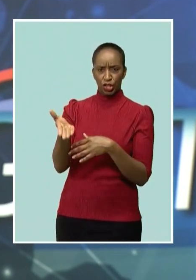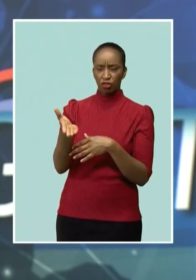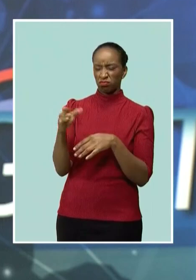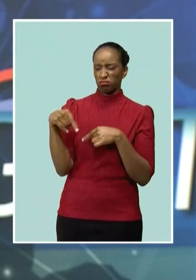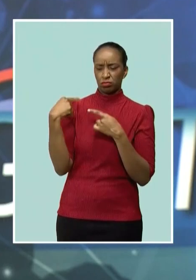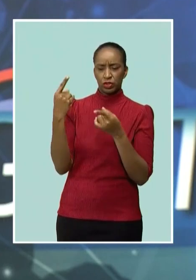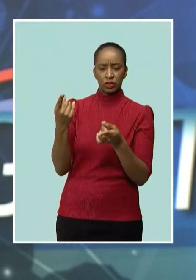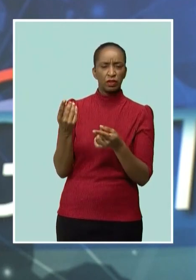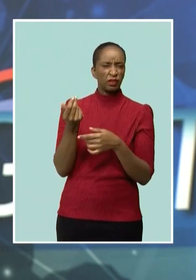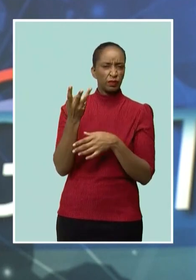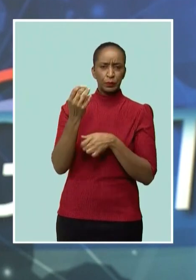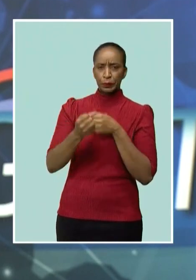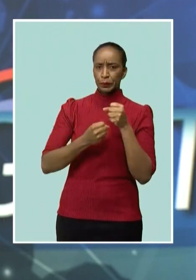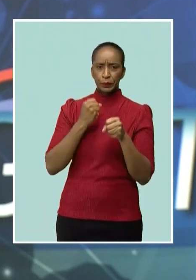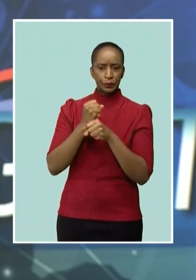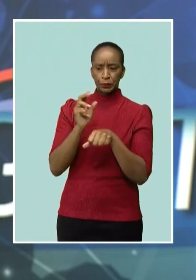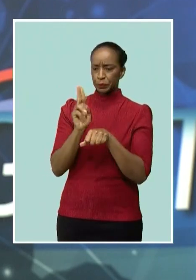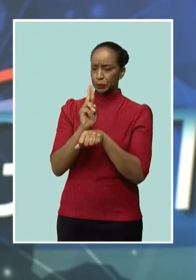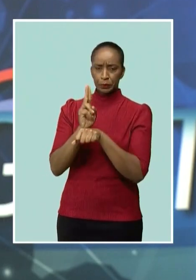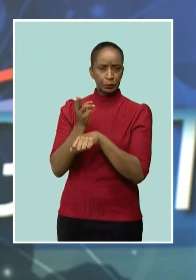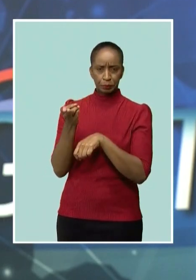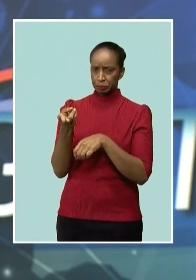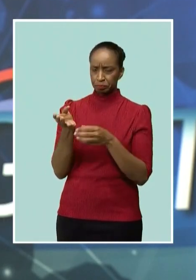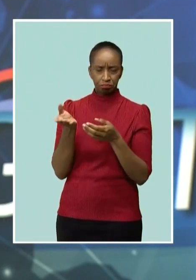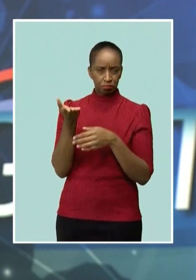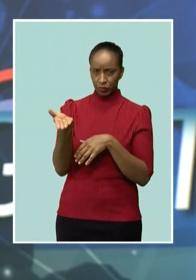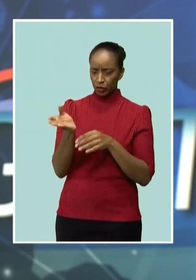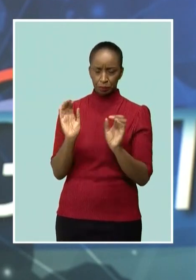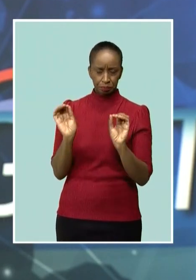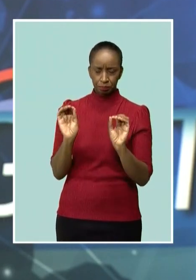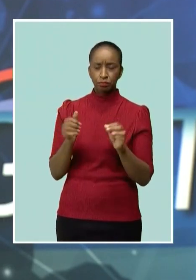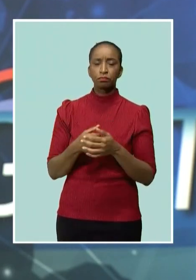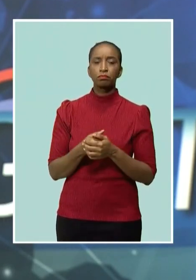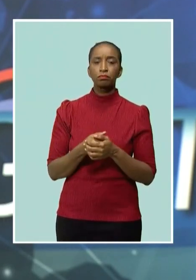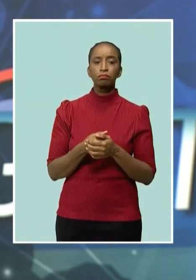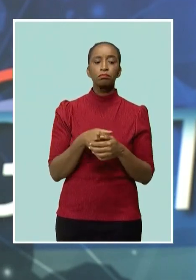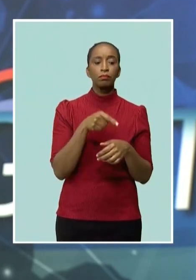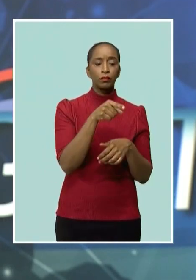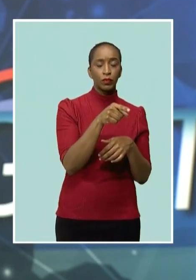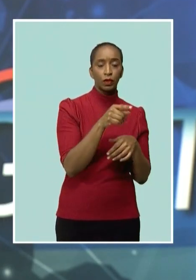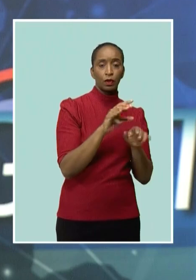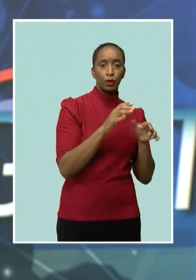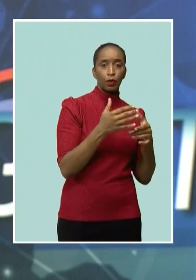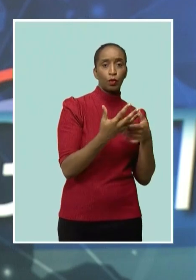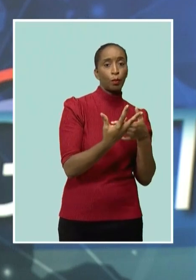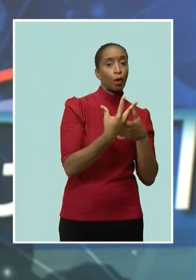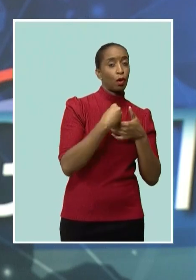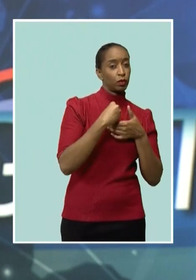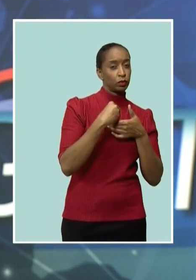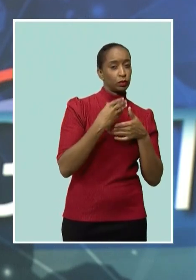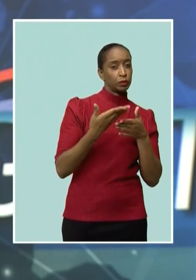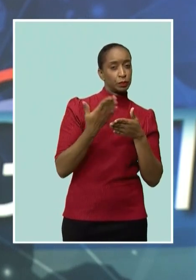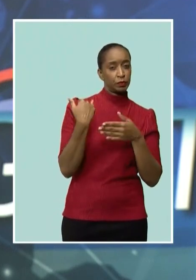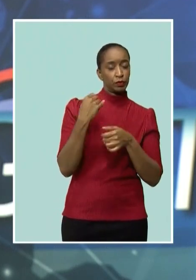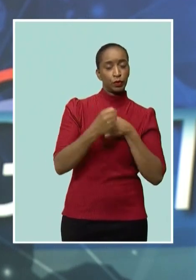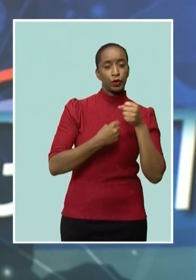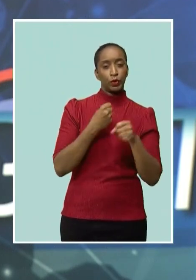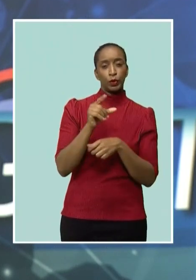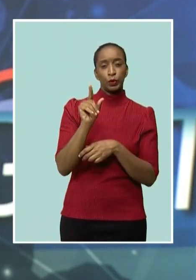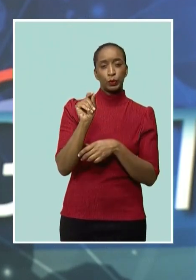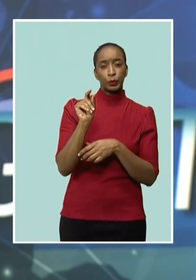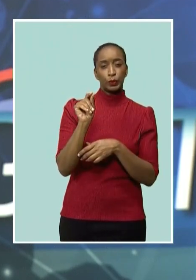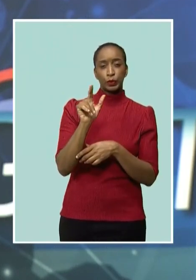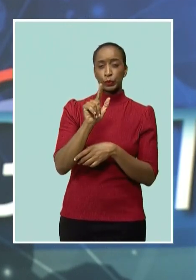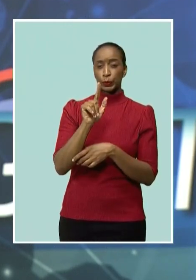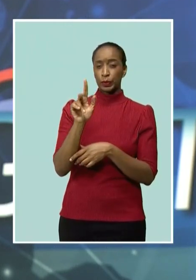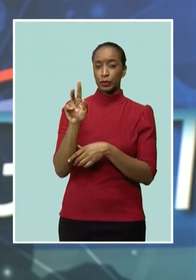Minister's office, Dr. the Honorable William Duguid, says a proposal was made by the Autism Association back in 2021. Now, during